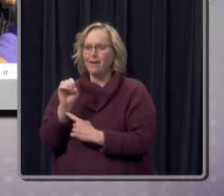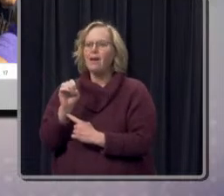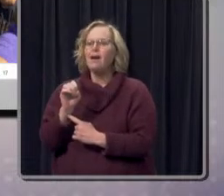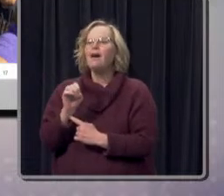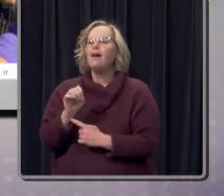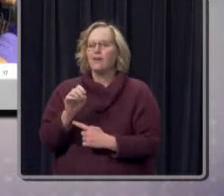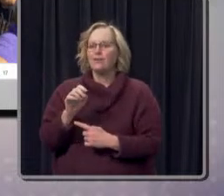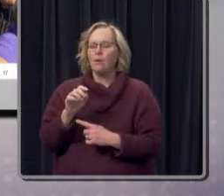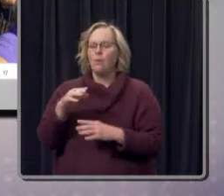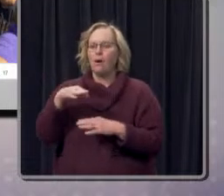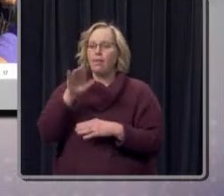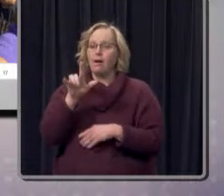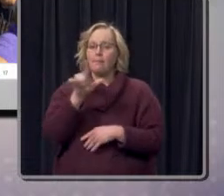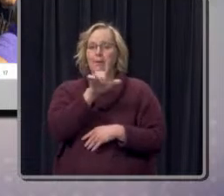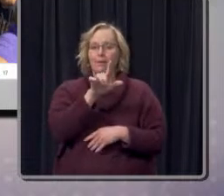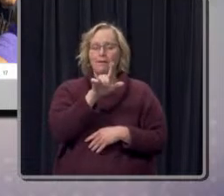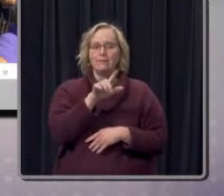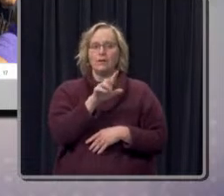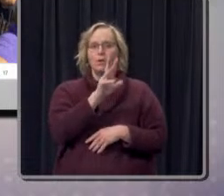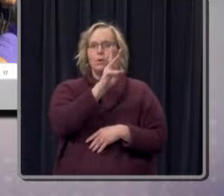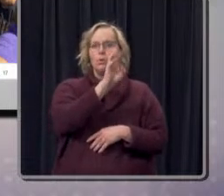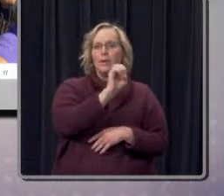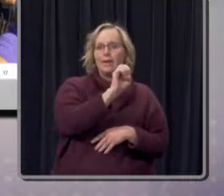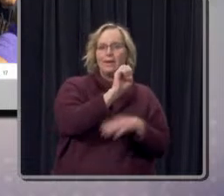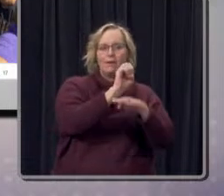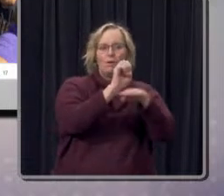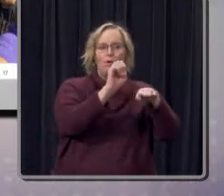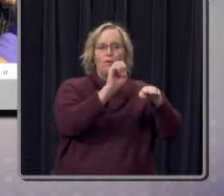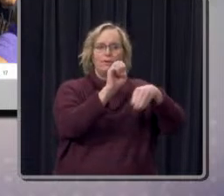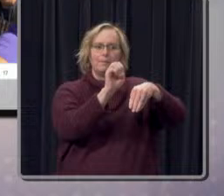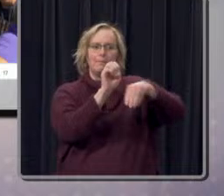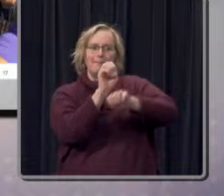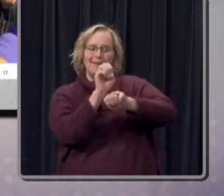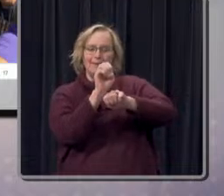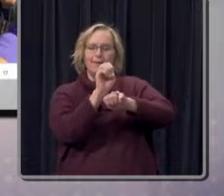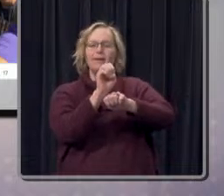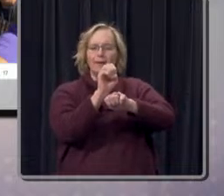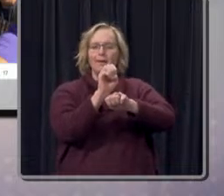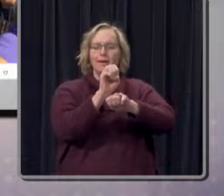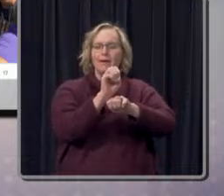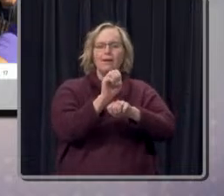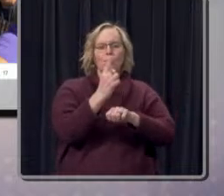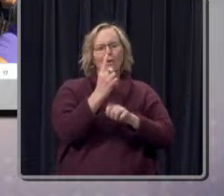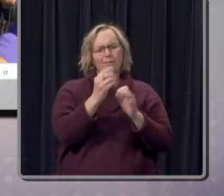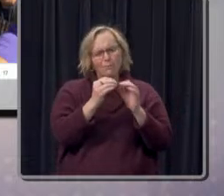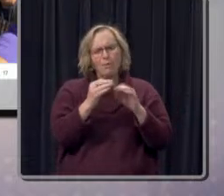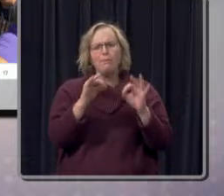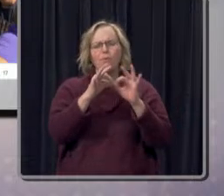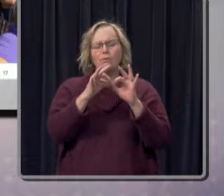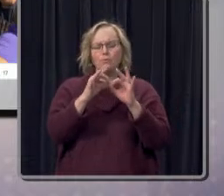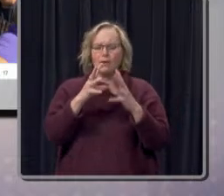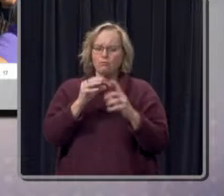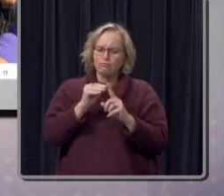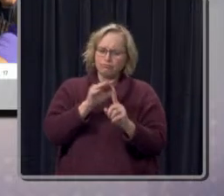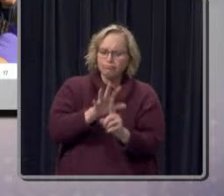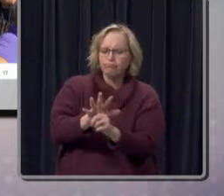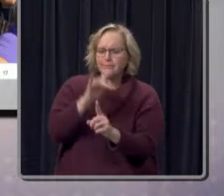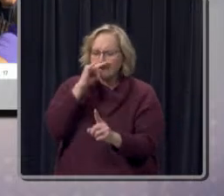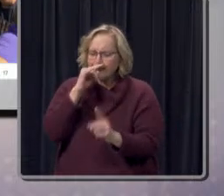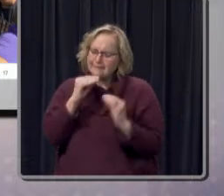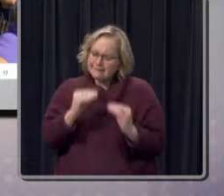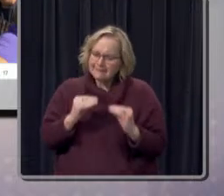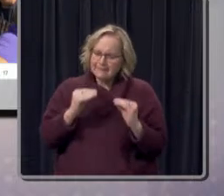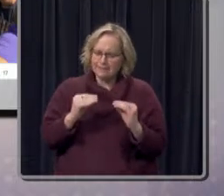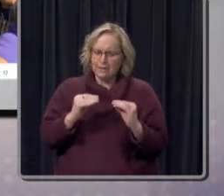in the upper left there, we over me, and wanted to impart this on our kids, teach them about it, teach them the power